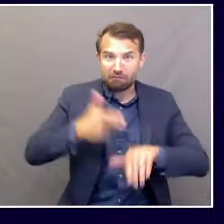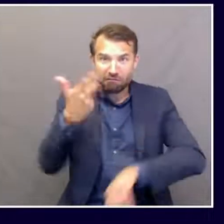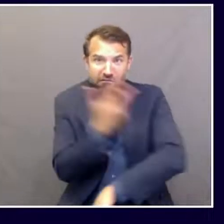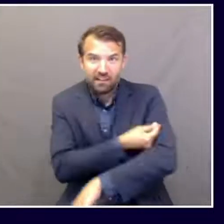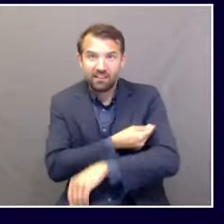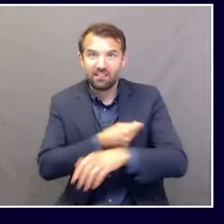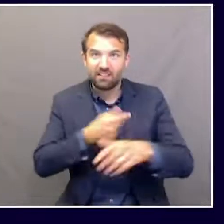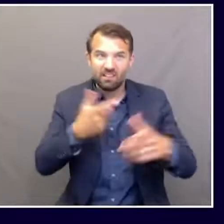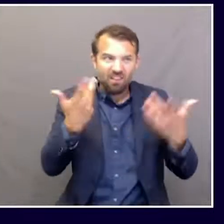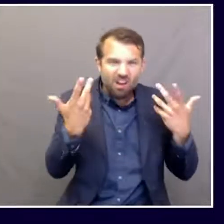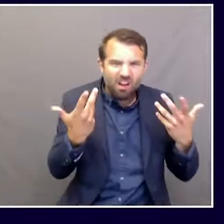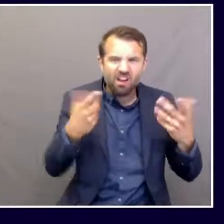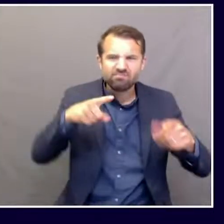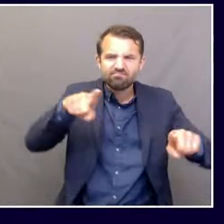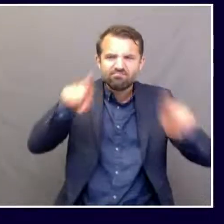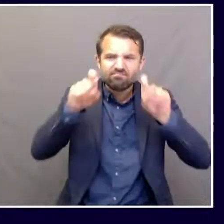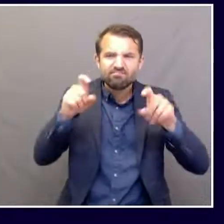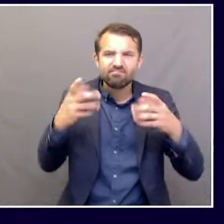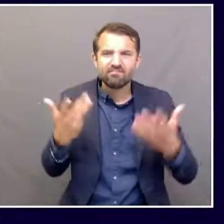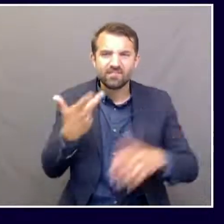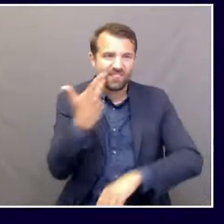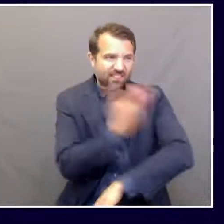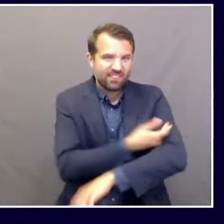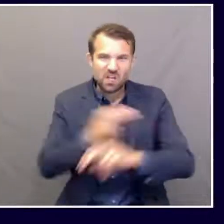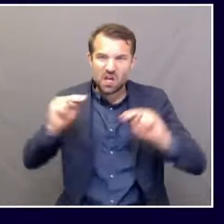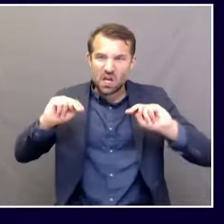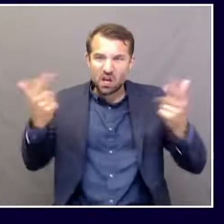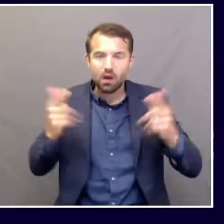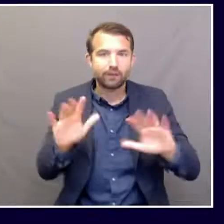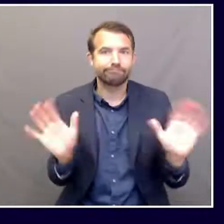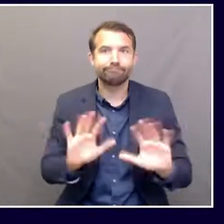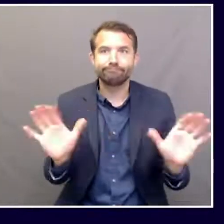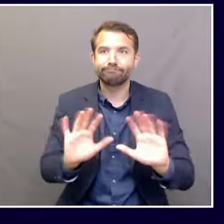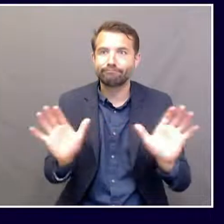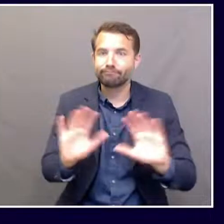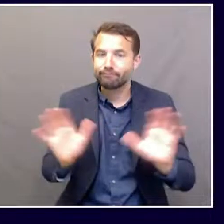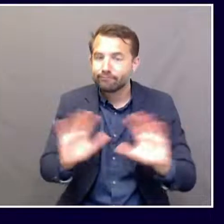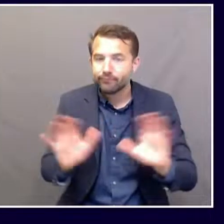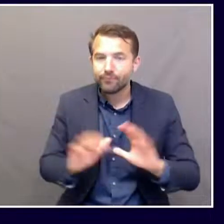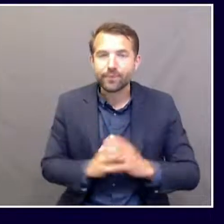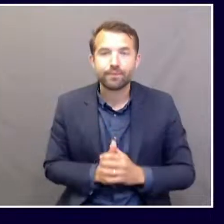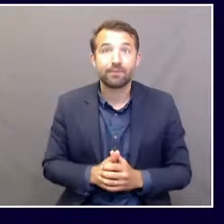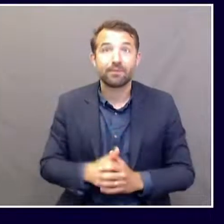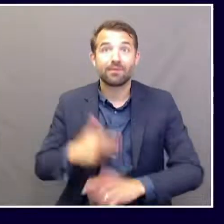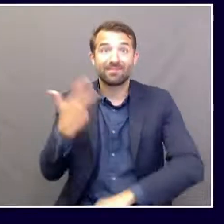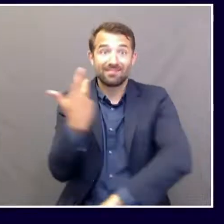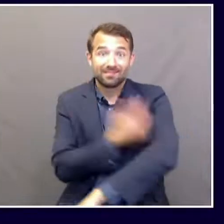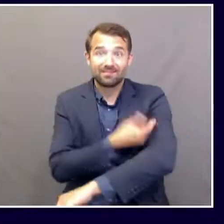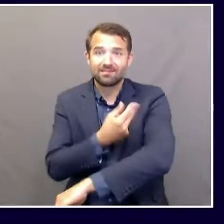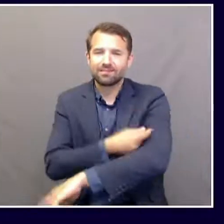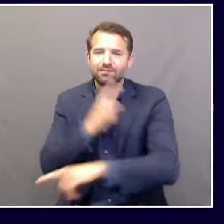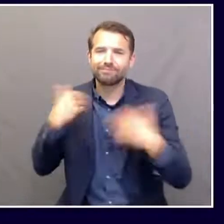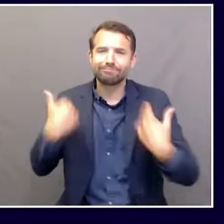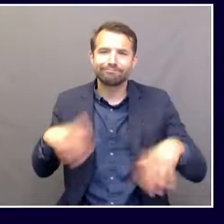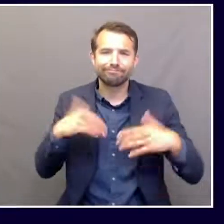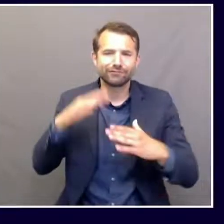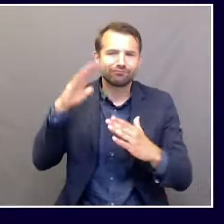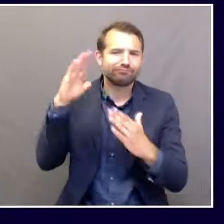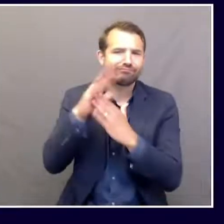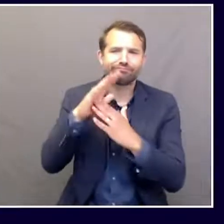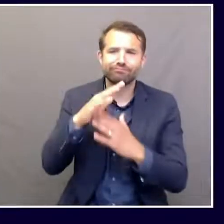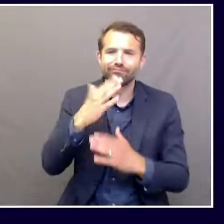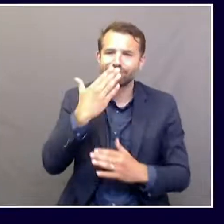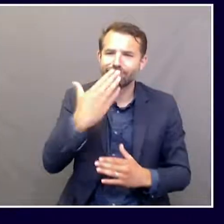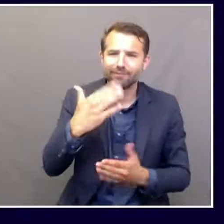be. I do not want that impression to stand at all. These vaccines are spectacularly effective and have exceeded